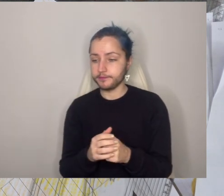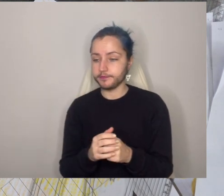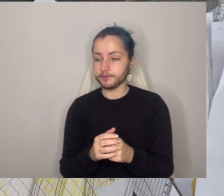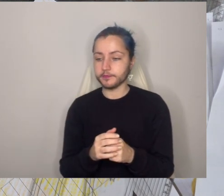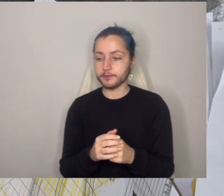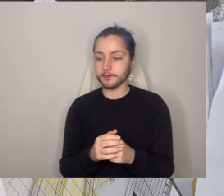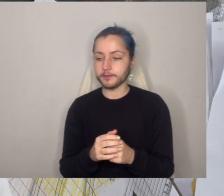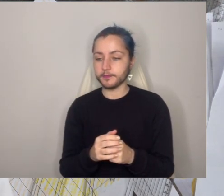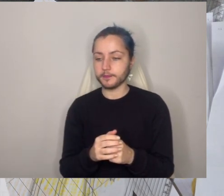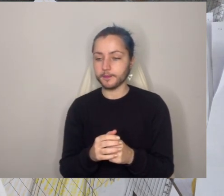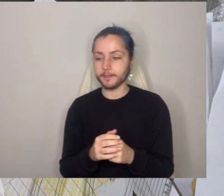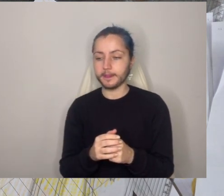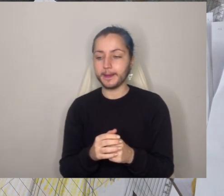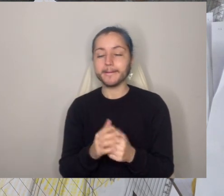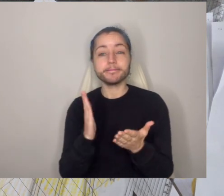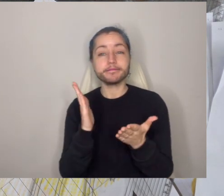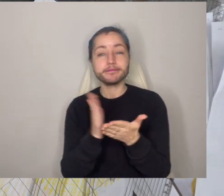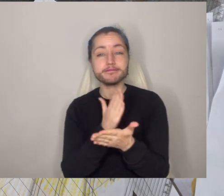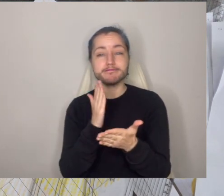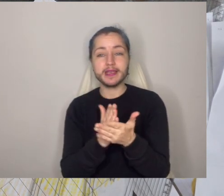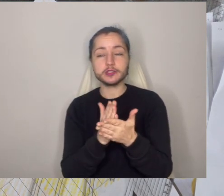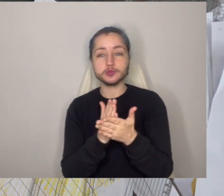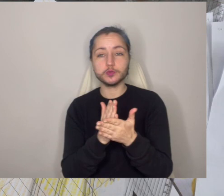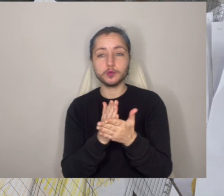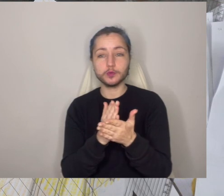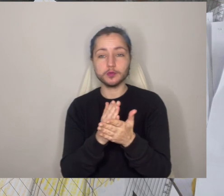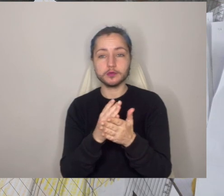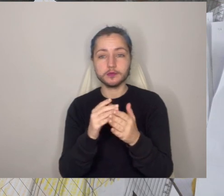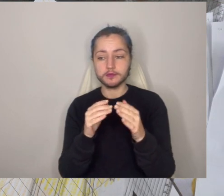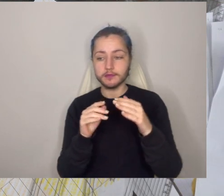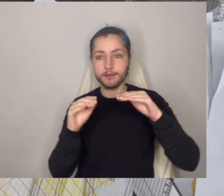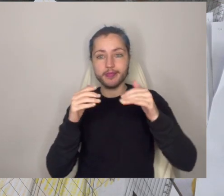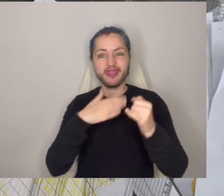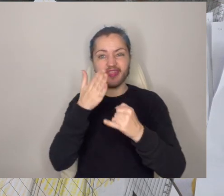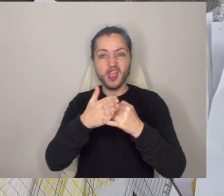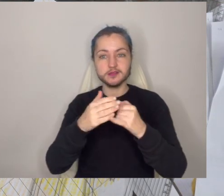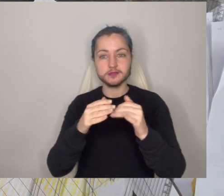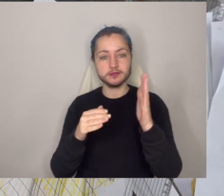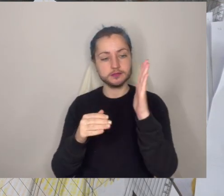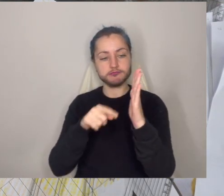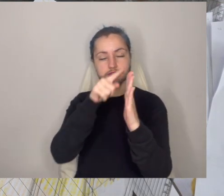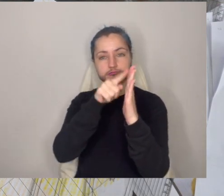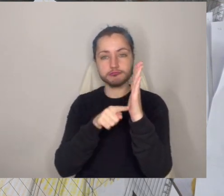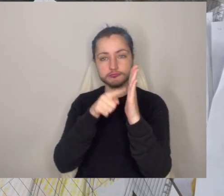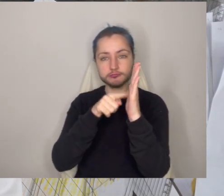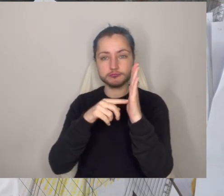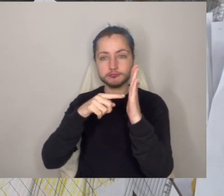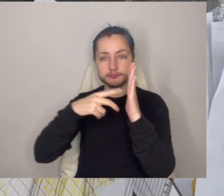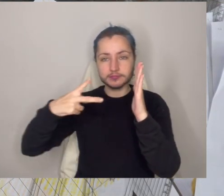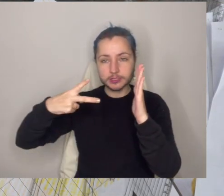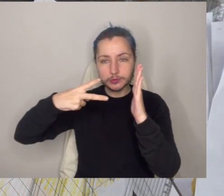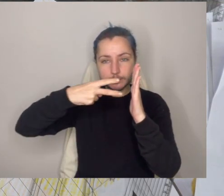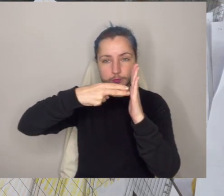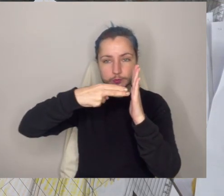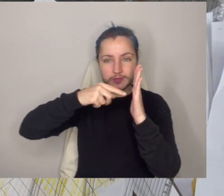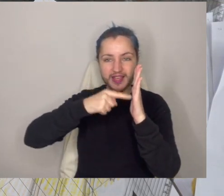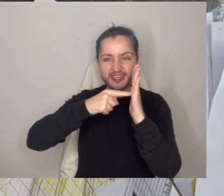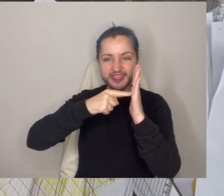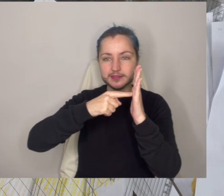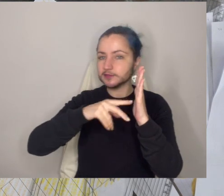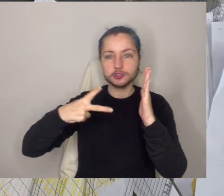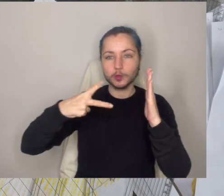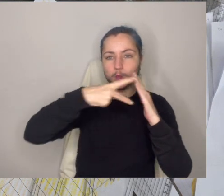like a nice closed T shape like that. And the next thing we do is we're going to cut the ladder